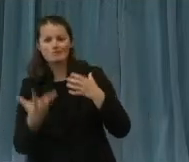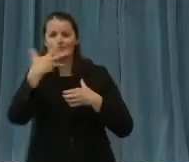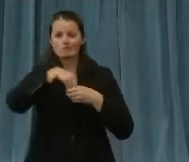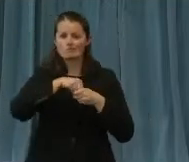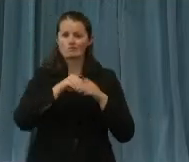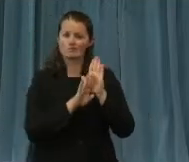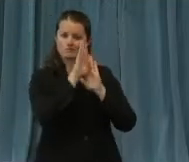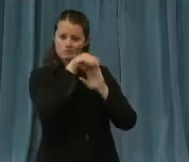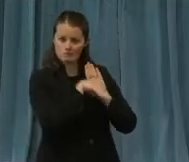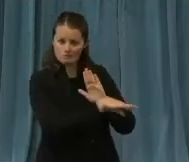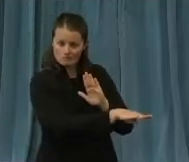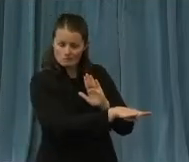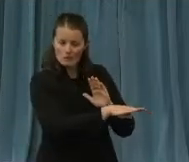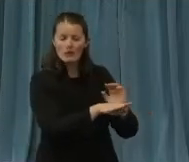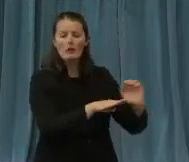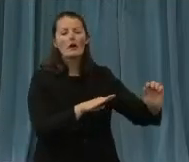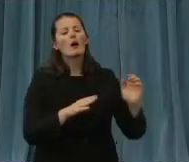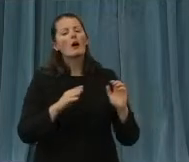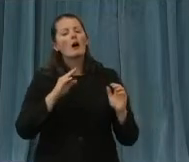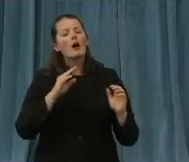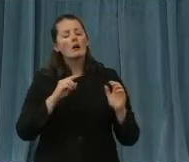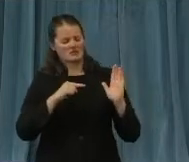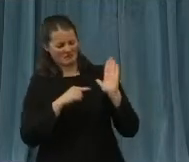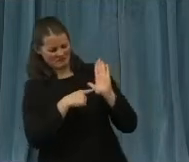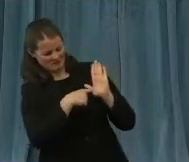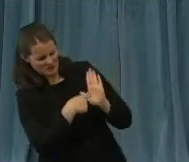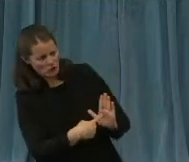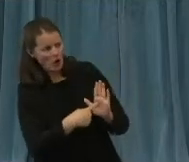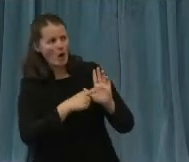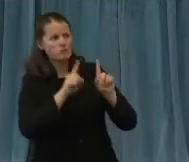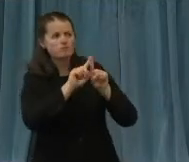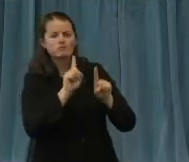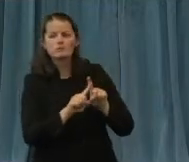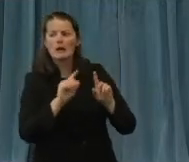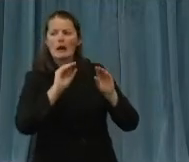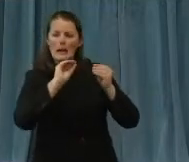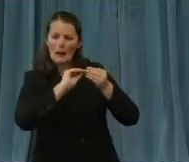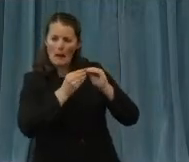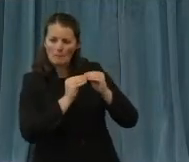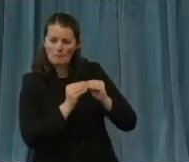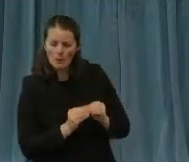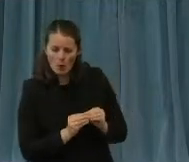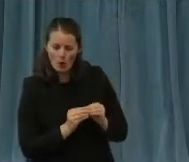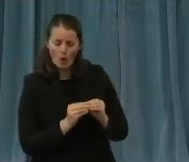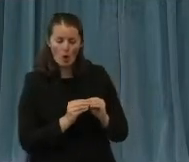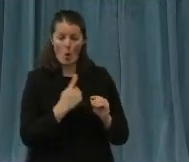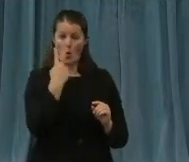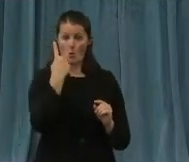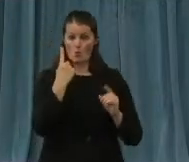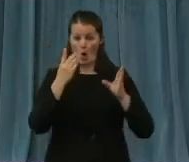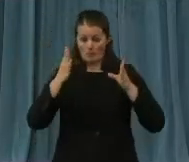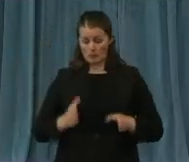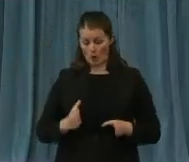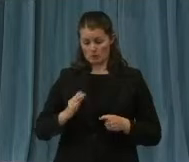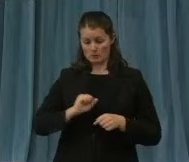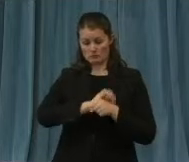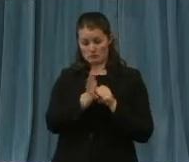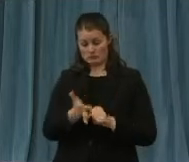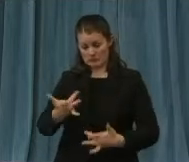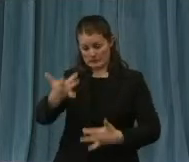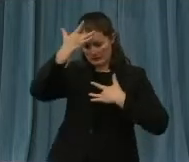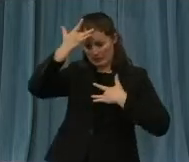be interpreted as the expected number of new infections created on average by a single infectious individual in a purely